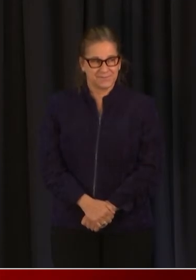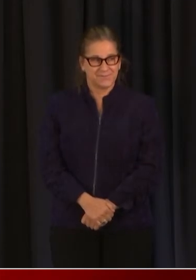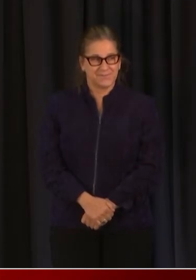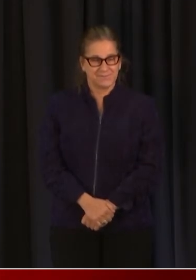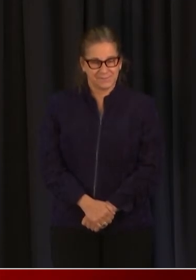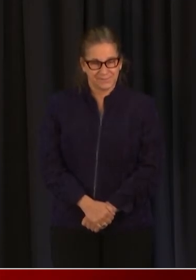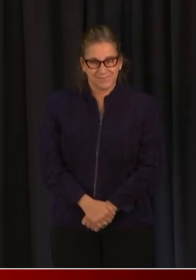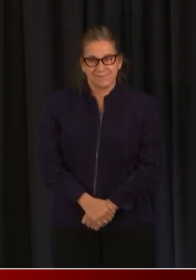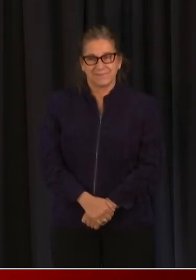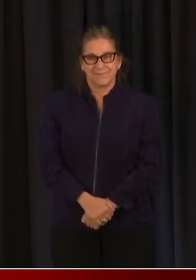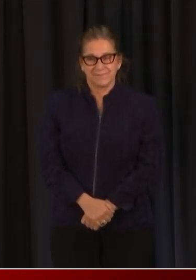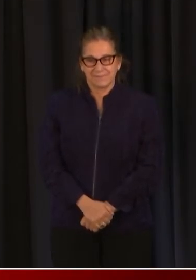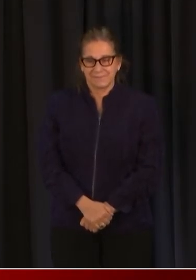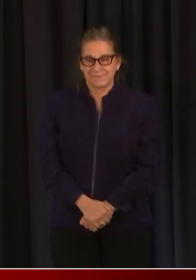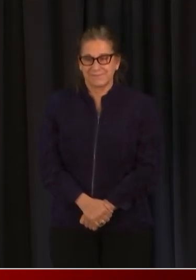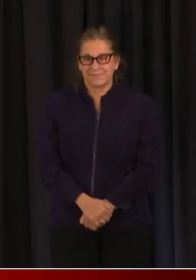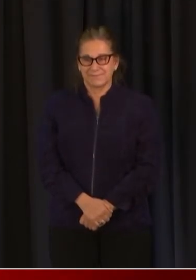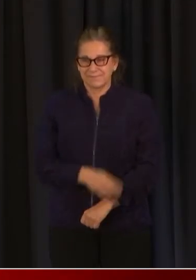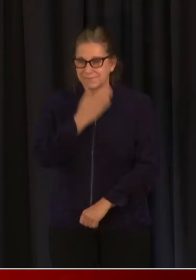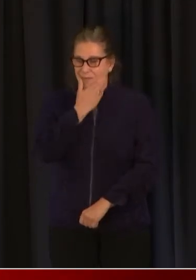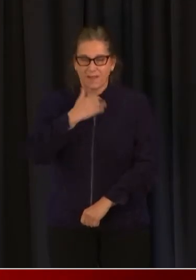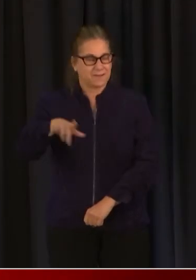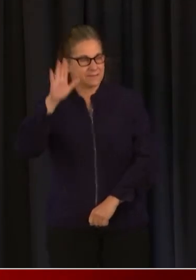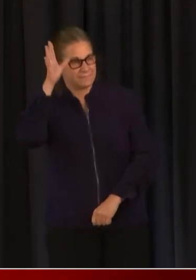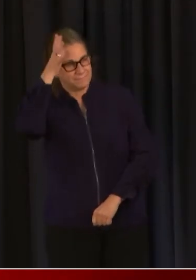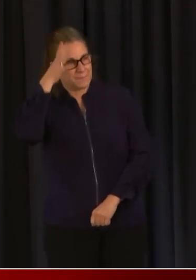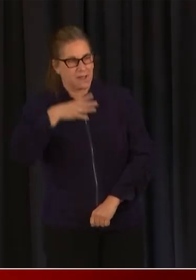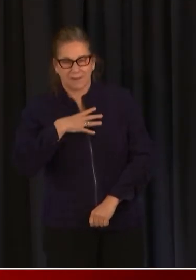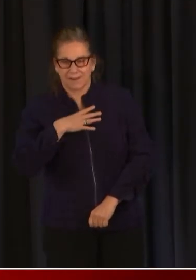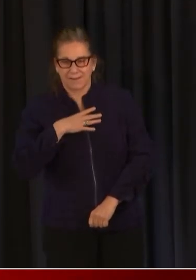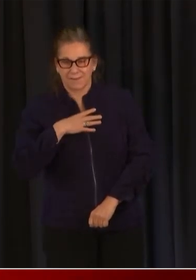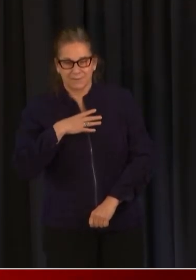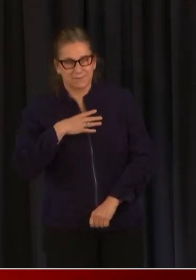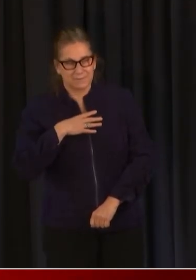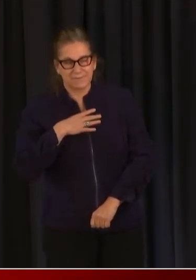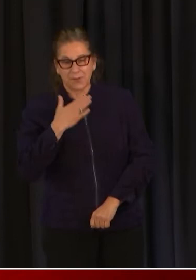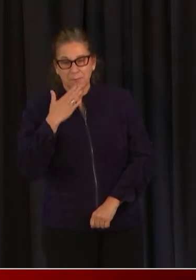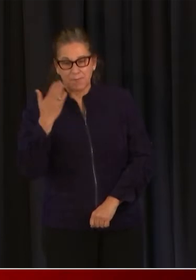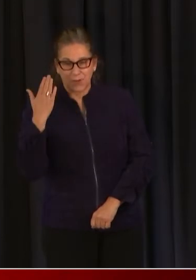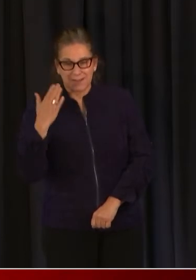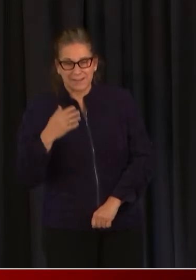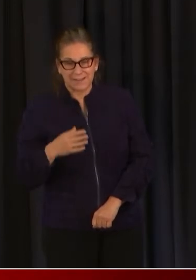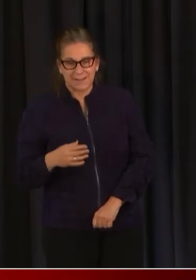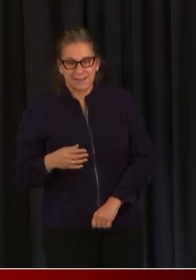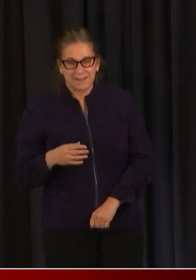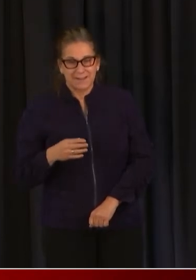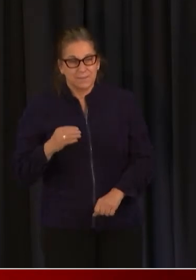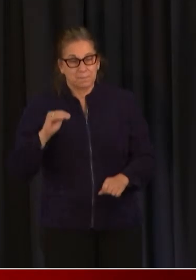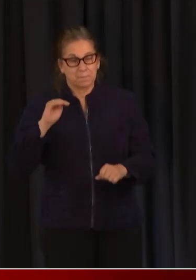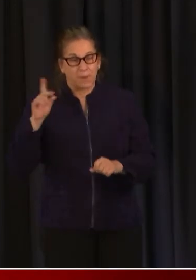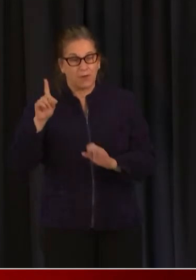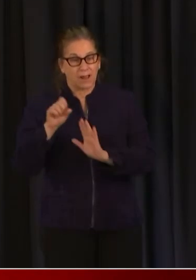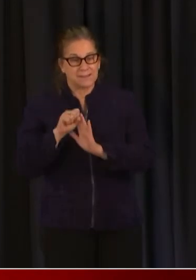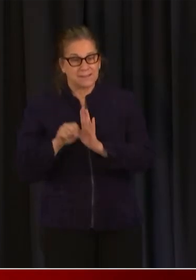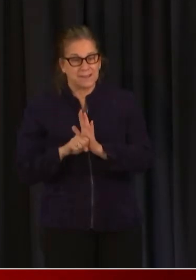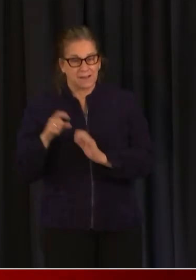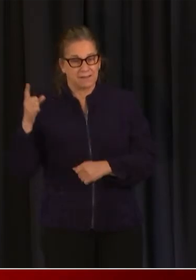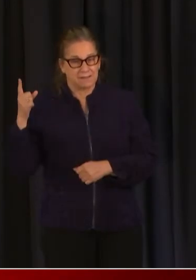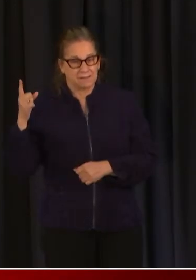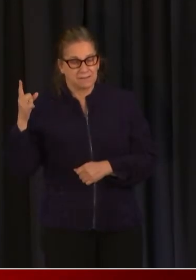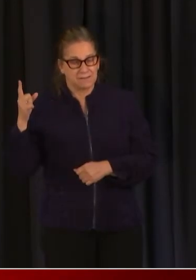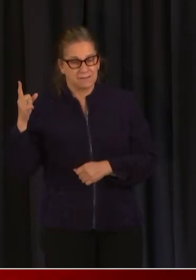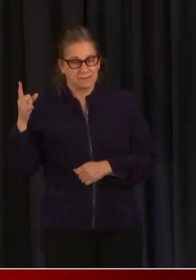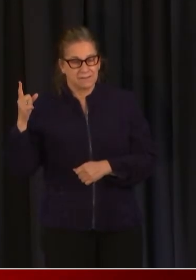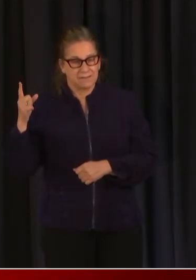Yes, sir. Good morning, Mayor Bowser. Good morning. So Maryland today directed providers to resume